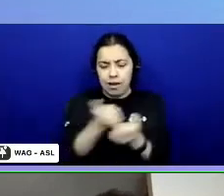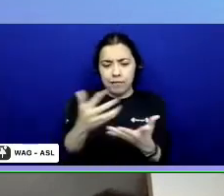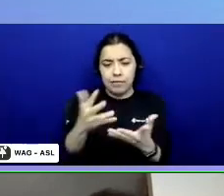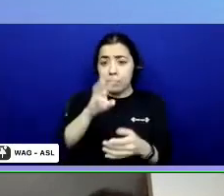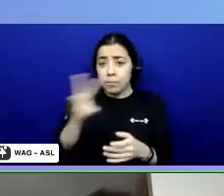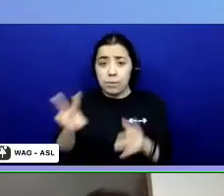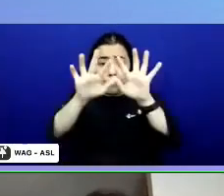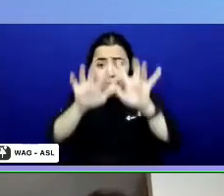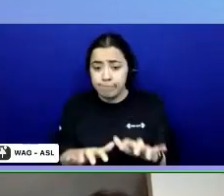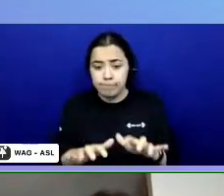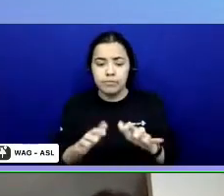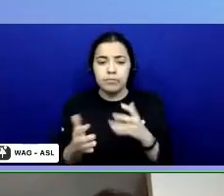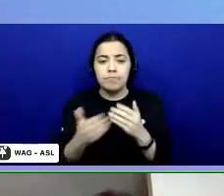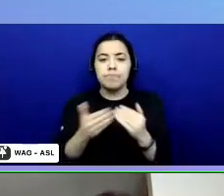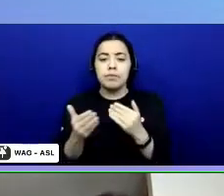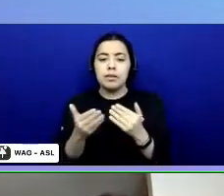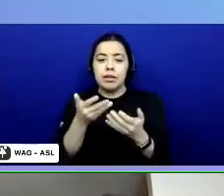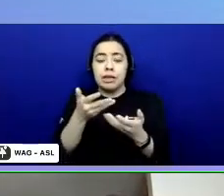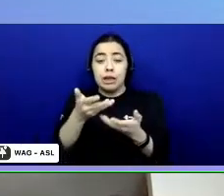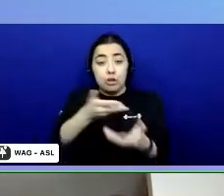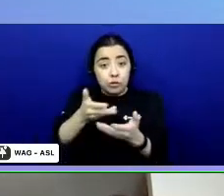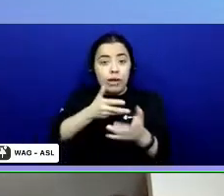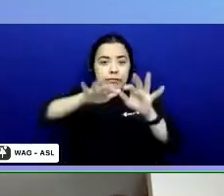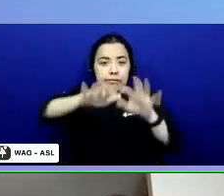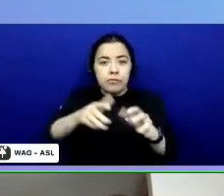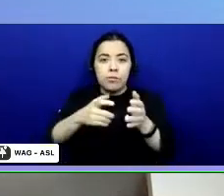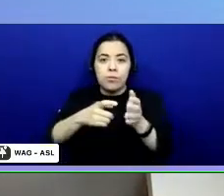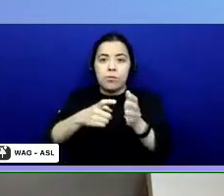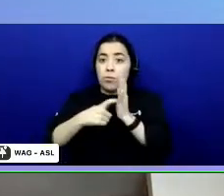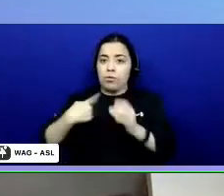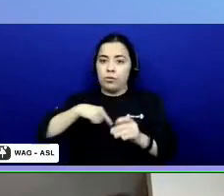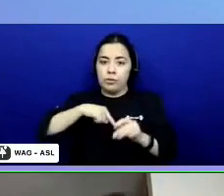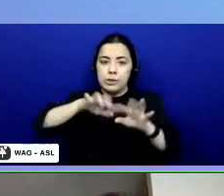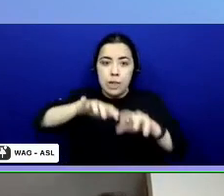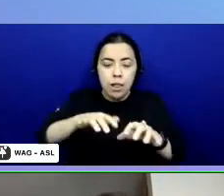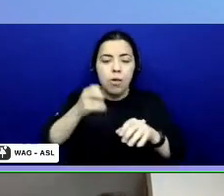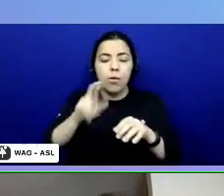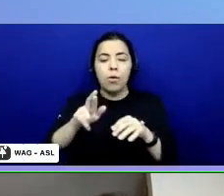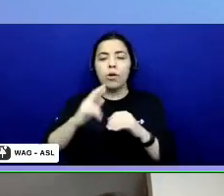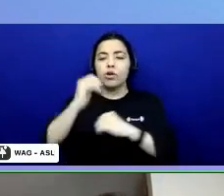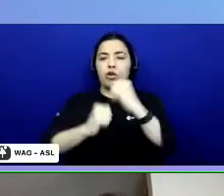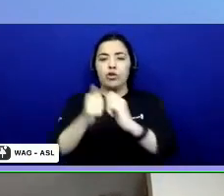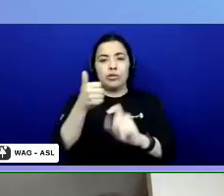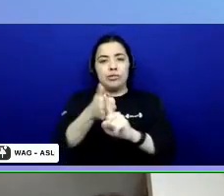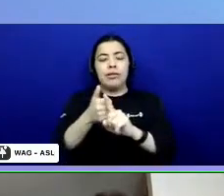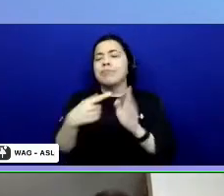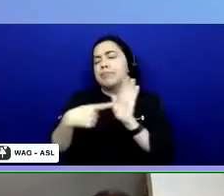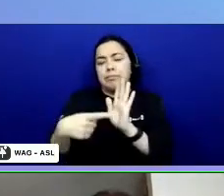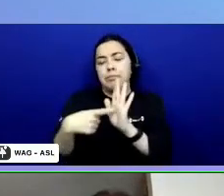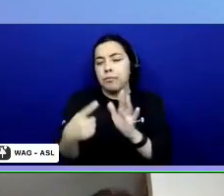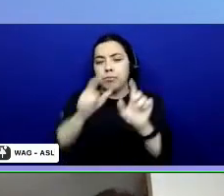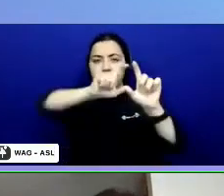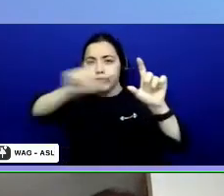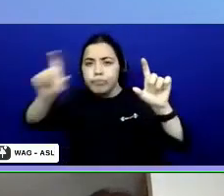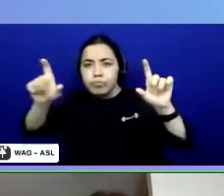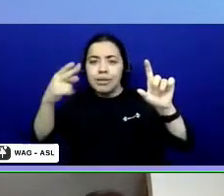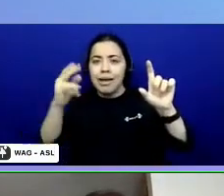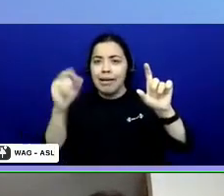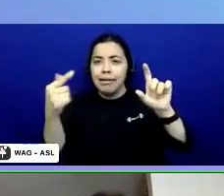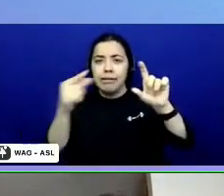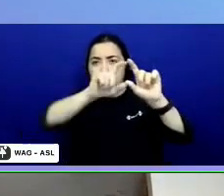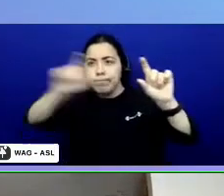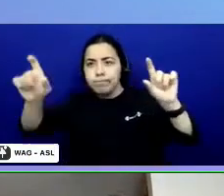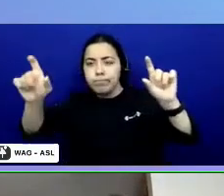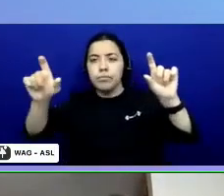it's interactive or structural. So for instance, a structural component would be something like a heading, a navigation area, list,